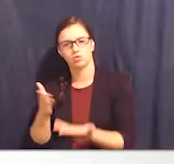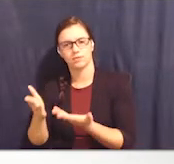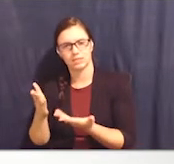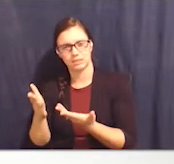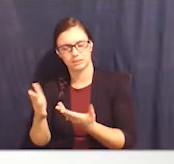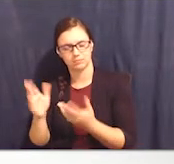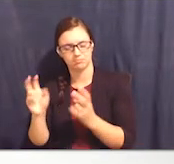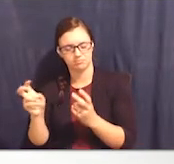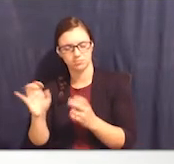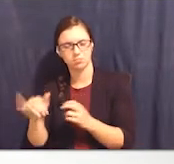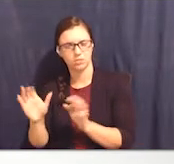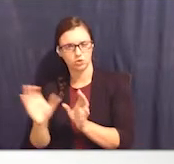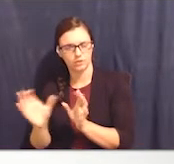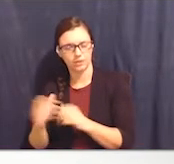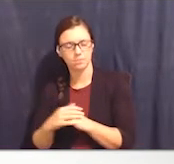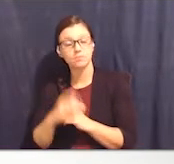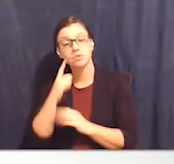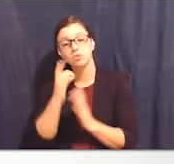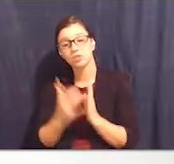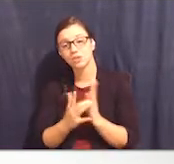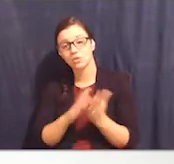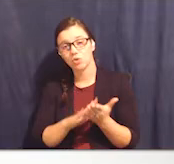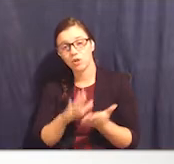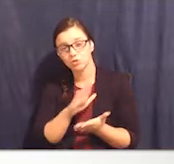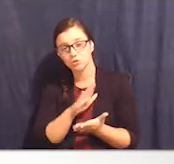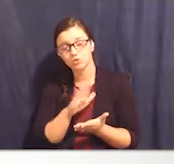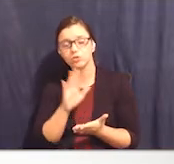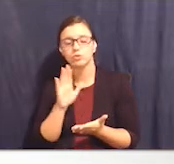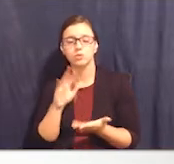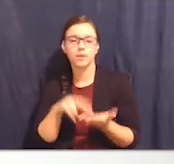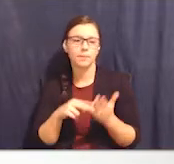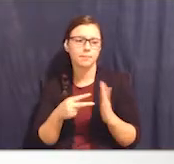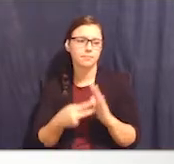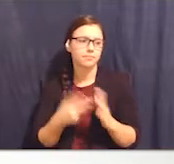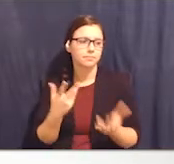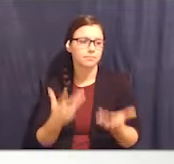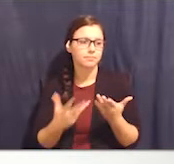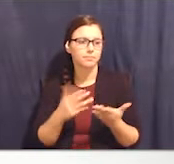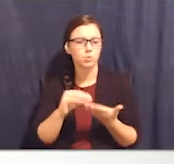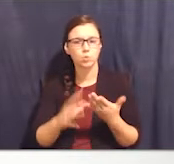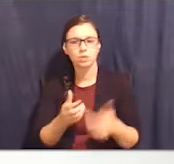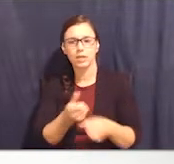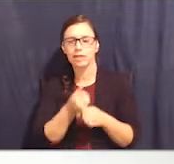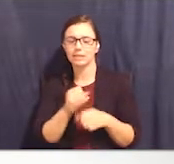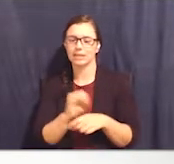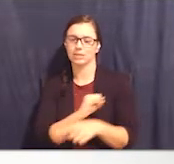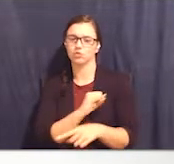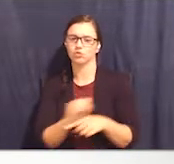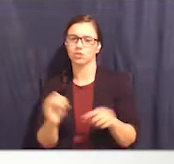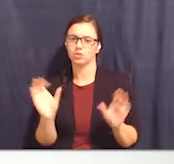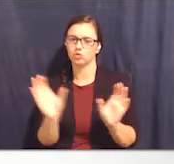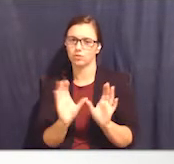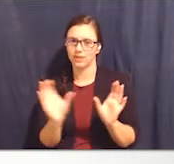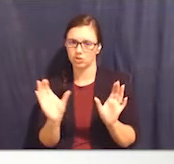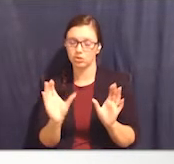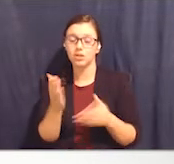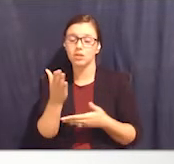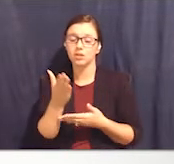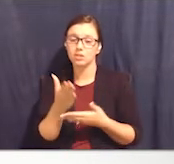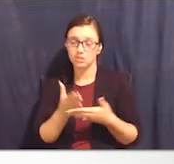If that student has come on board and they're going, every program knows that if a student wants to